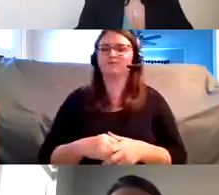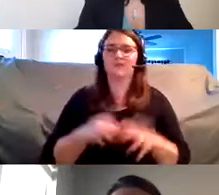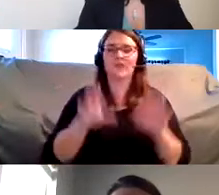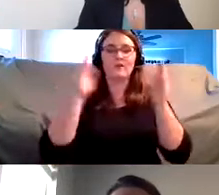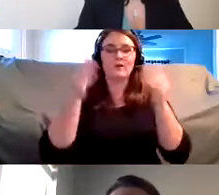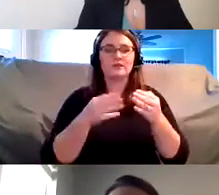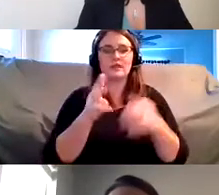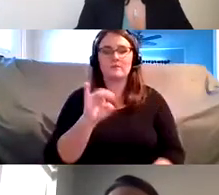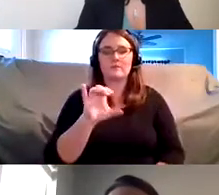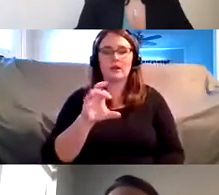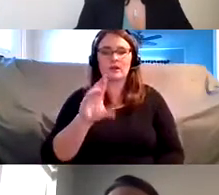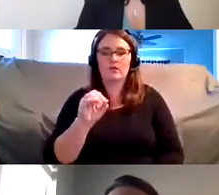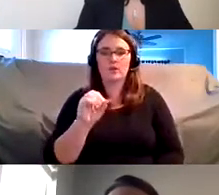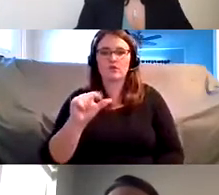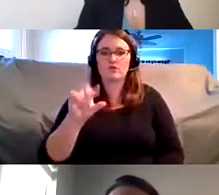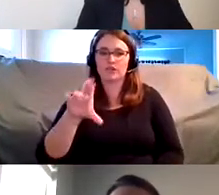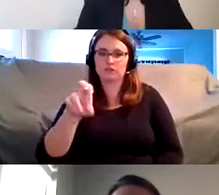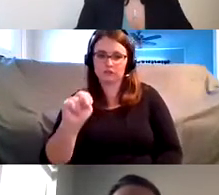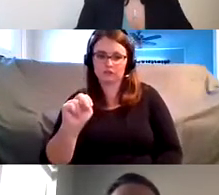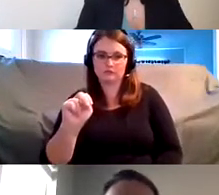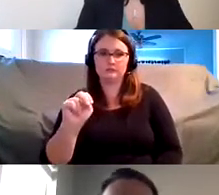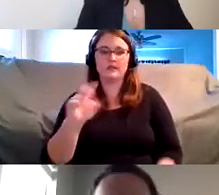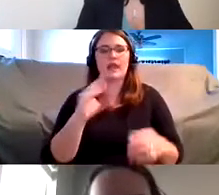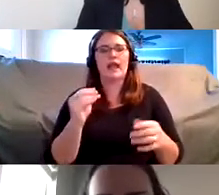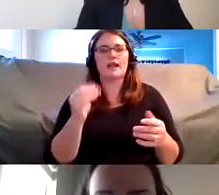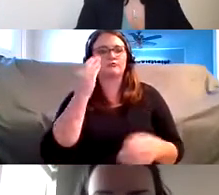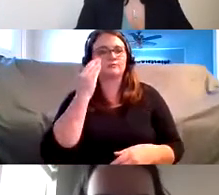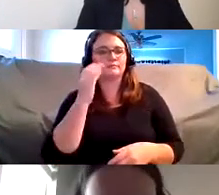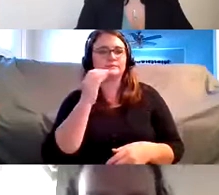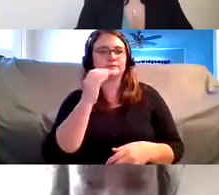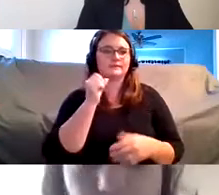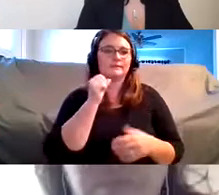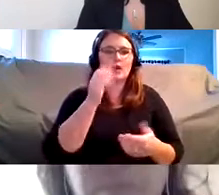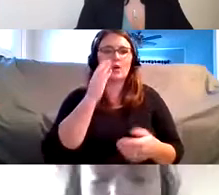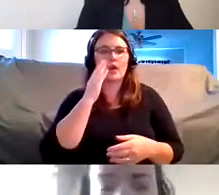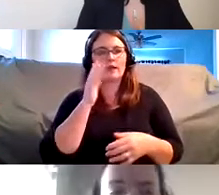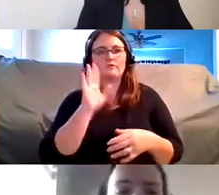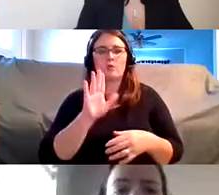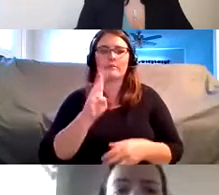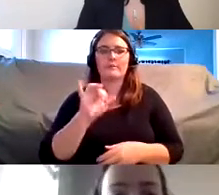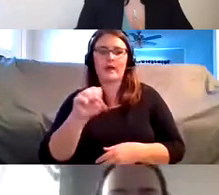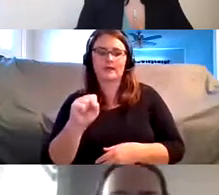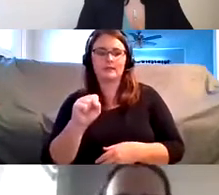Microaggressions and unconscious bias in healthcare and academia. This is a great